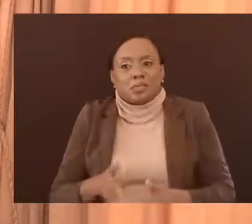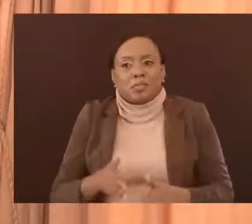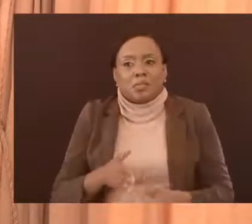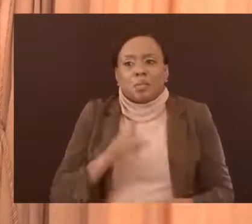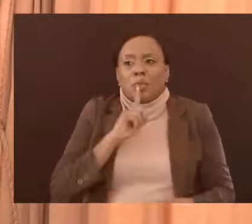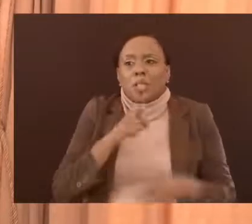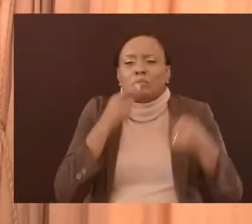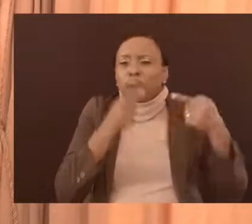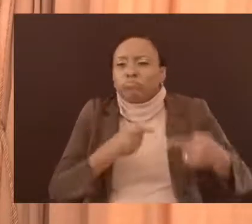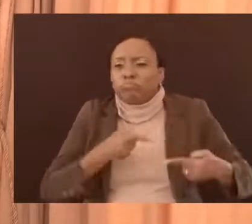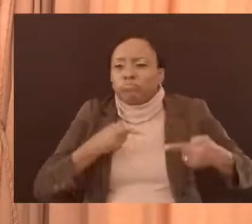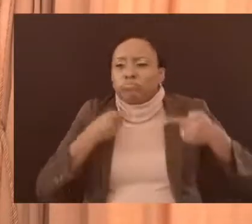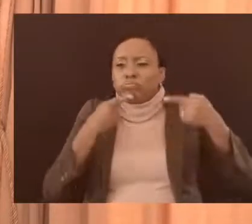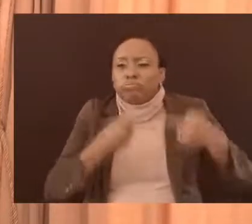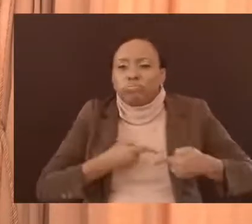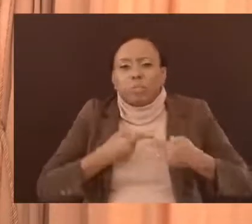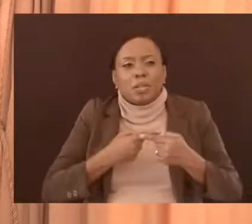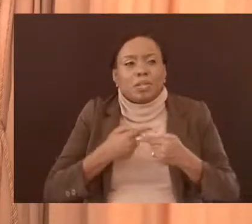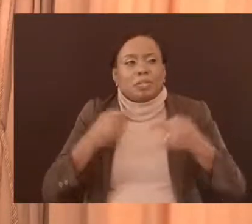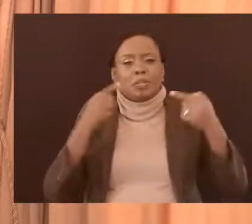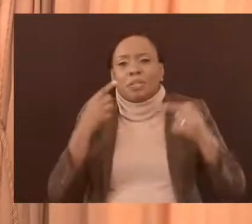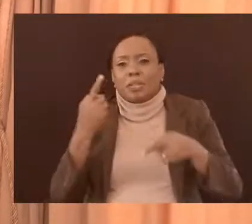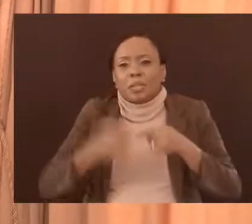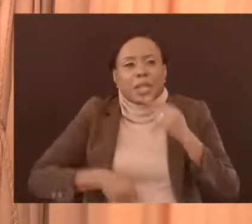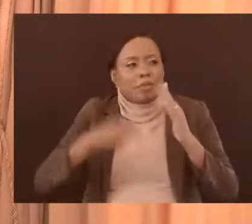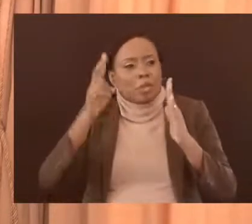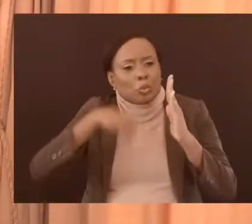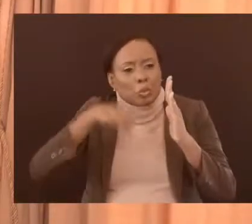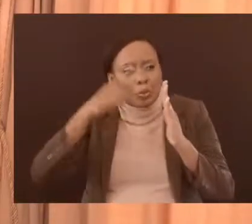are struggling readers.